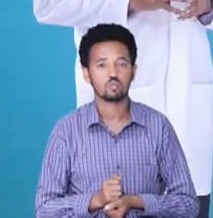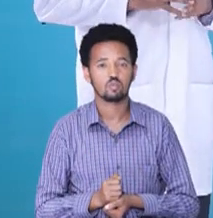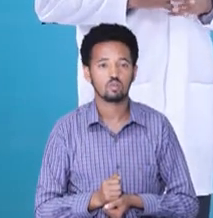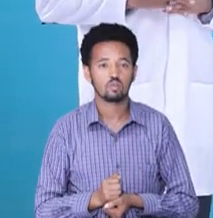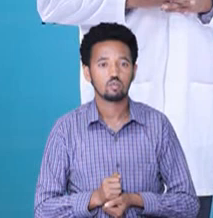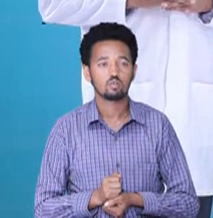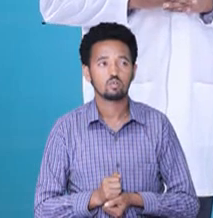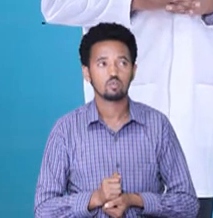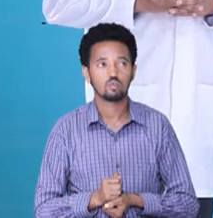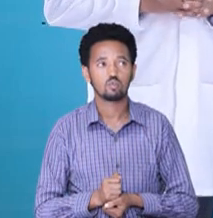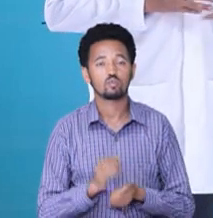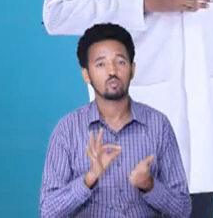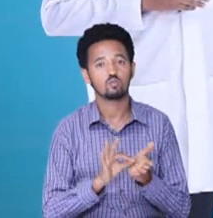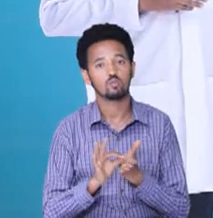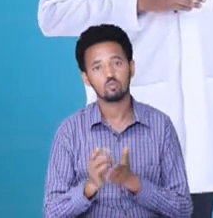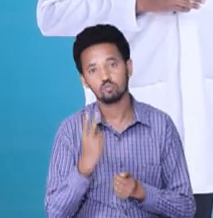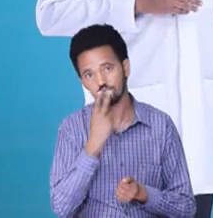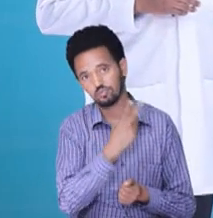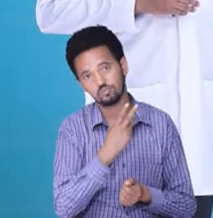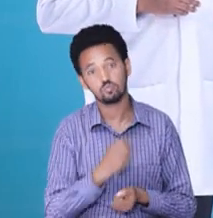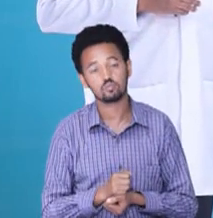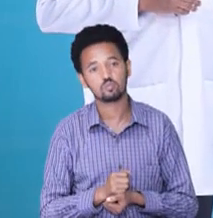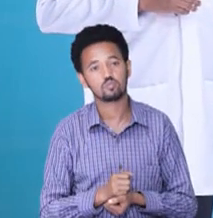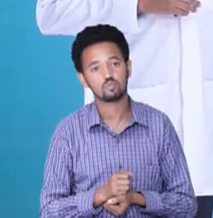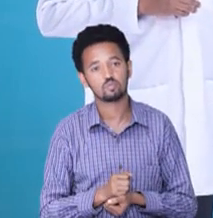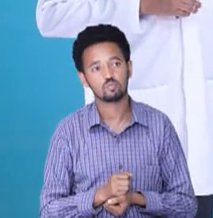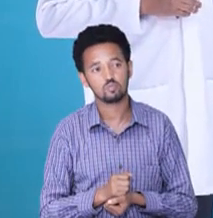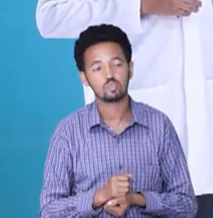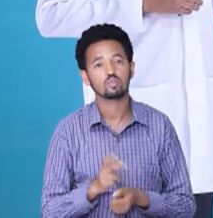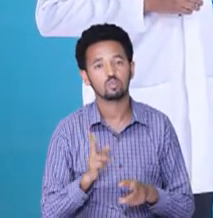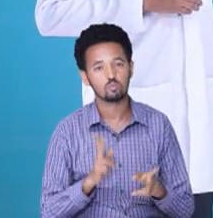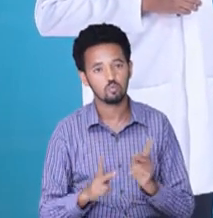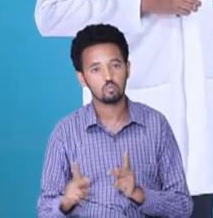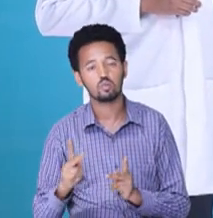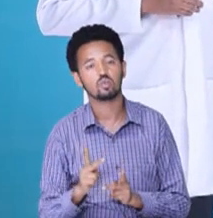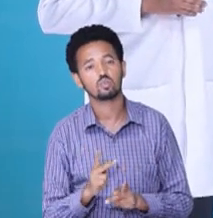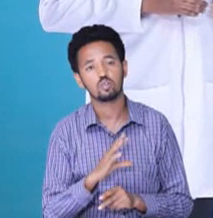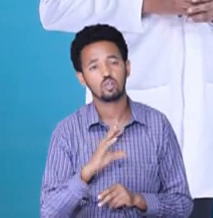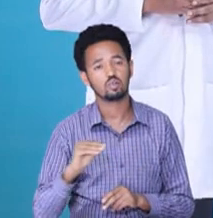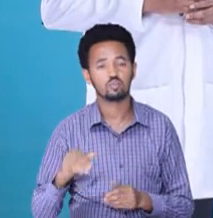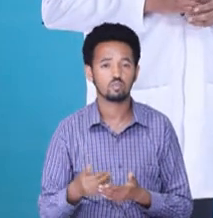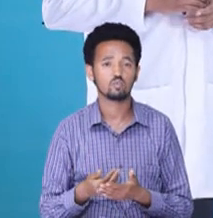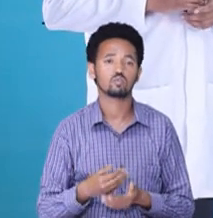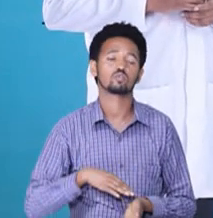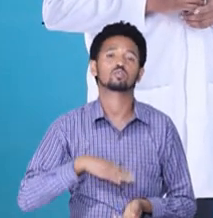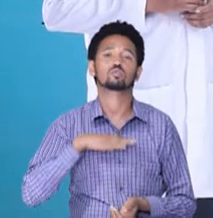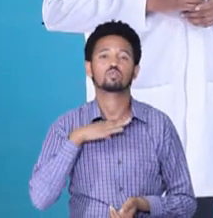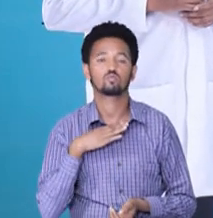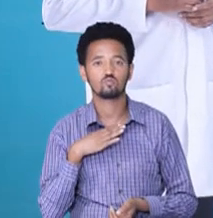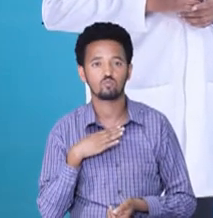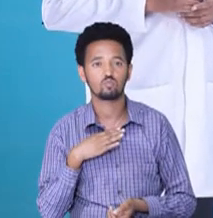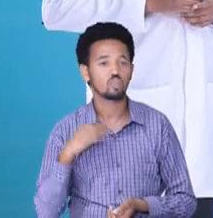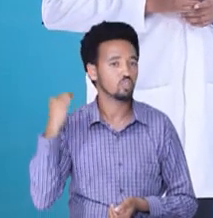November 1799, an ambitious, popular, and successful war